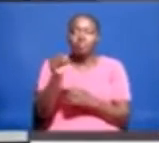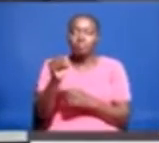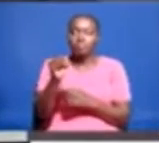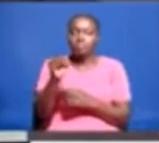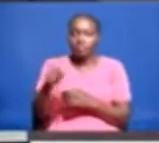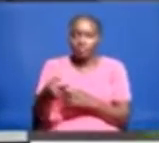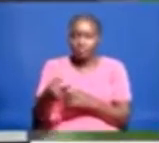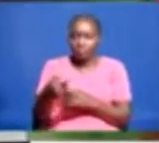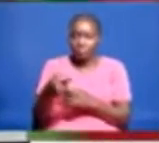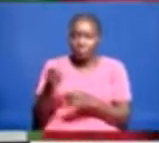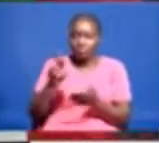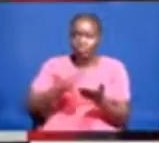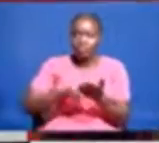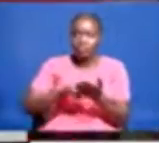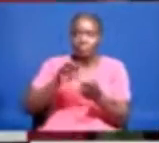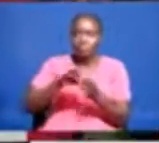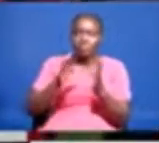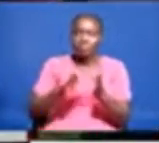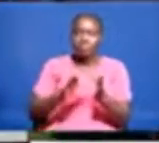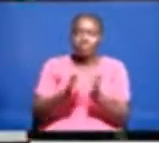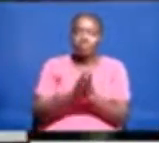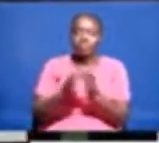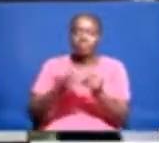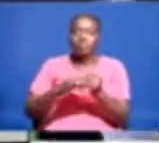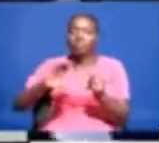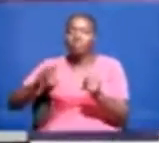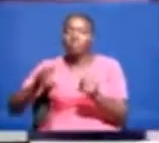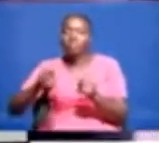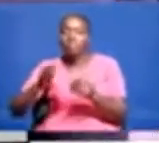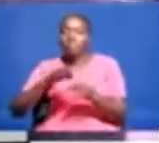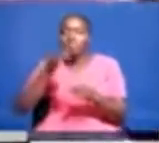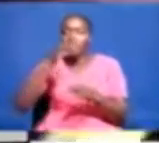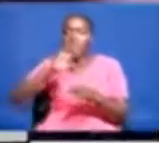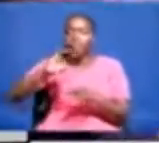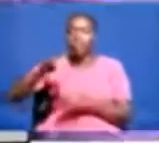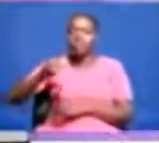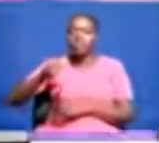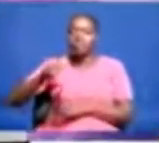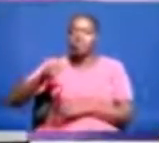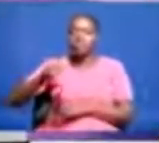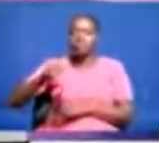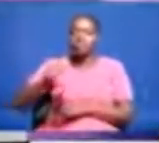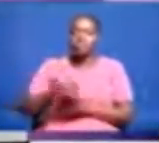registered voters. It is one of the 8 constituencies of Kitui County. Reporting for Lunchtime News, I...